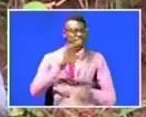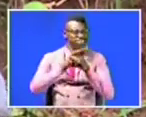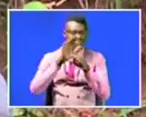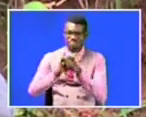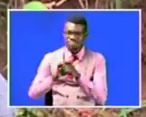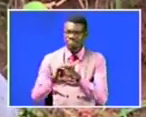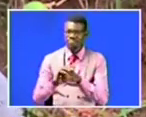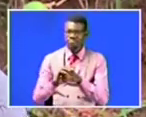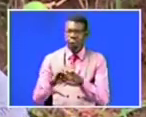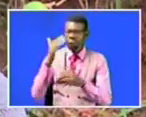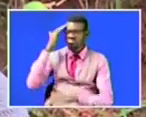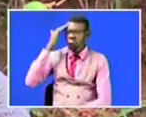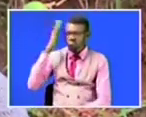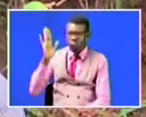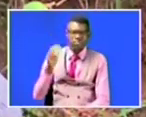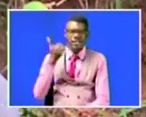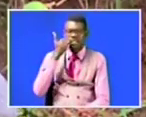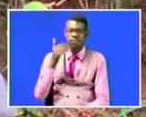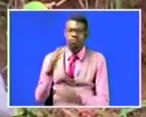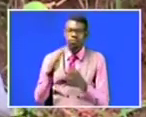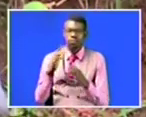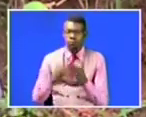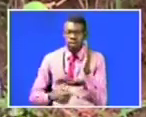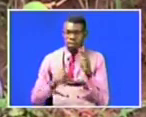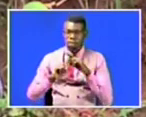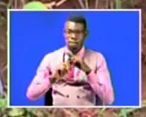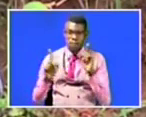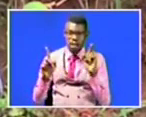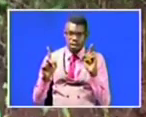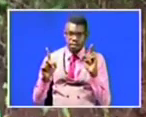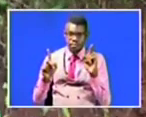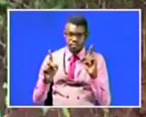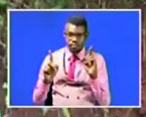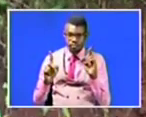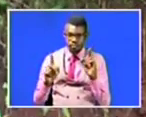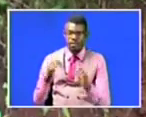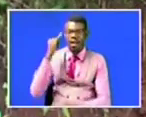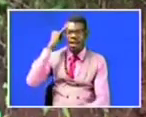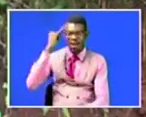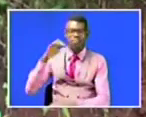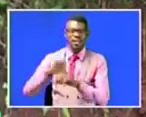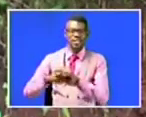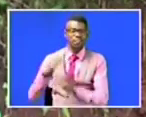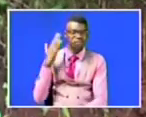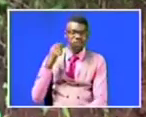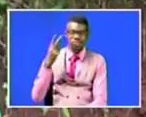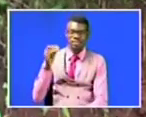out exactly what was ailing her, but finally there was a clue. Kuendelea